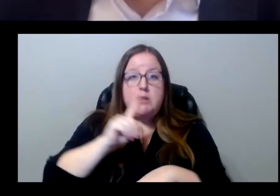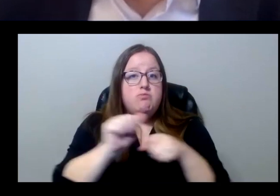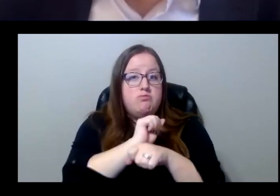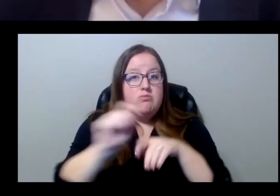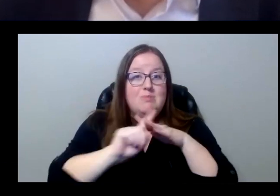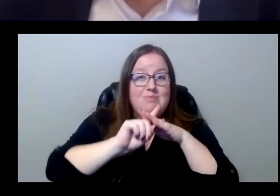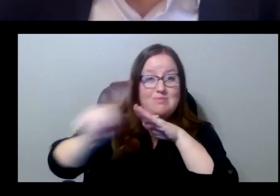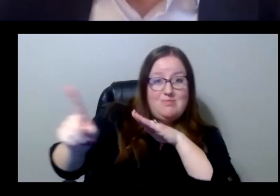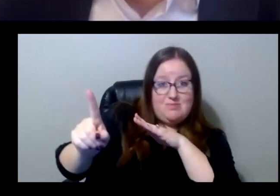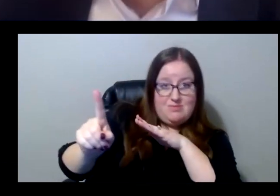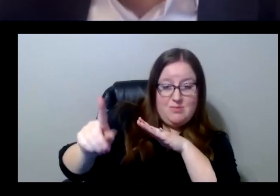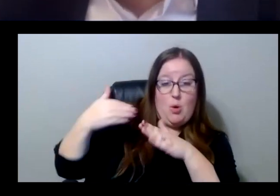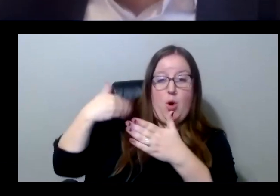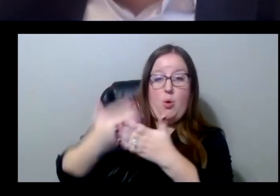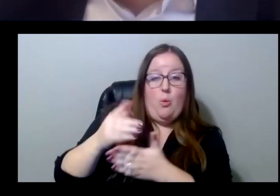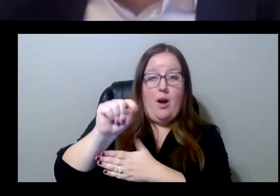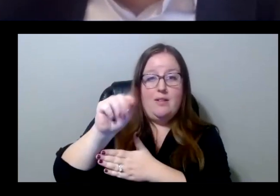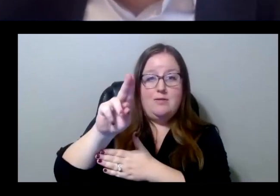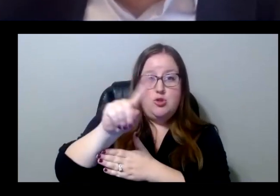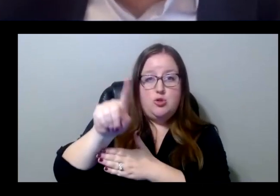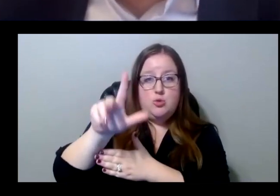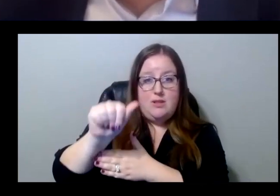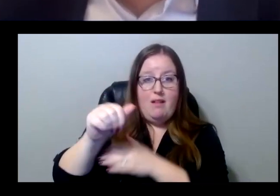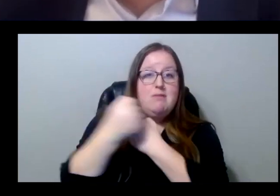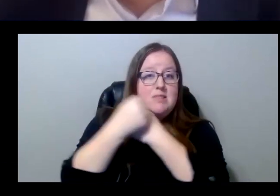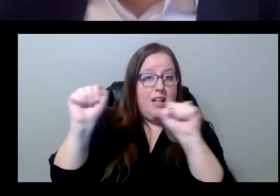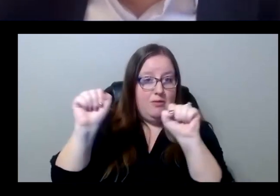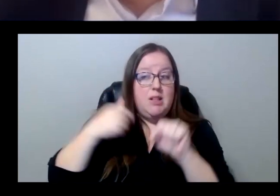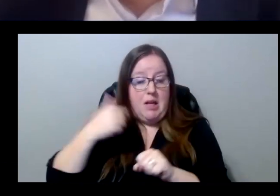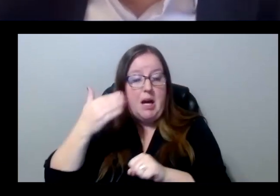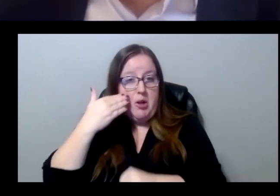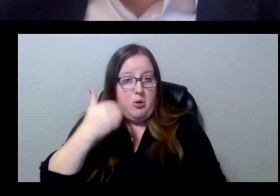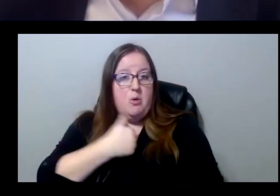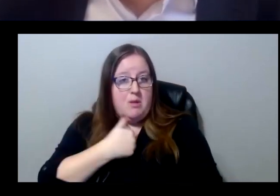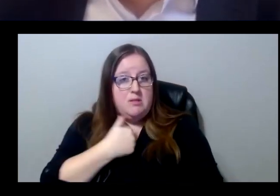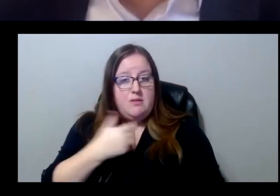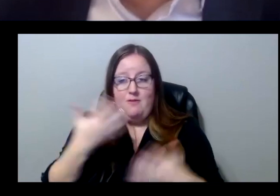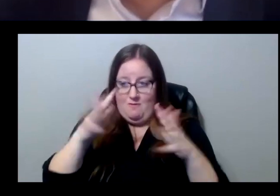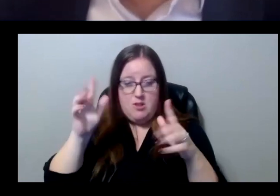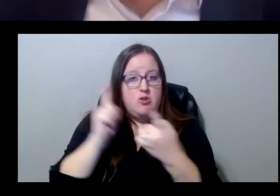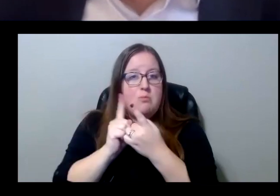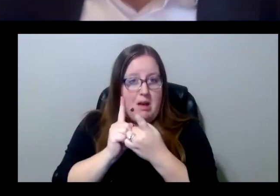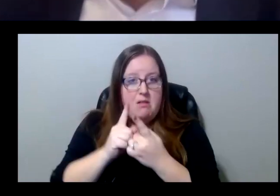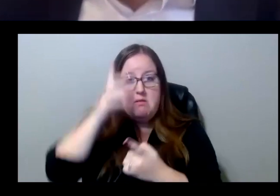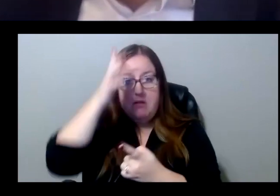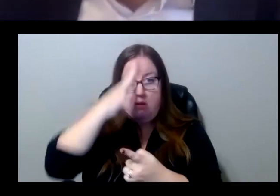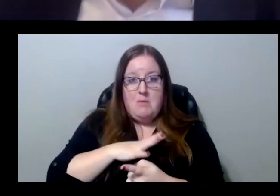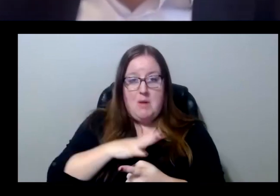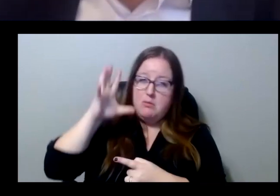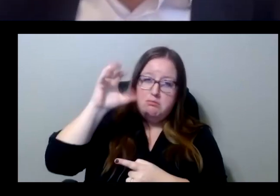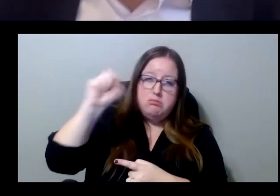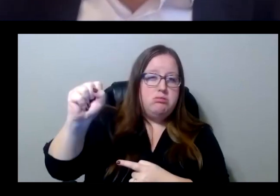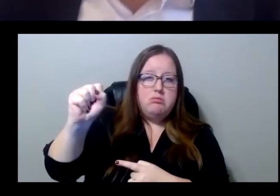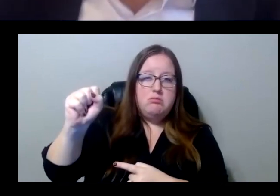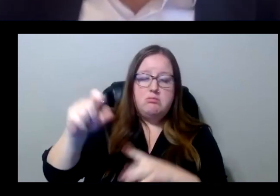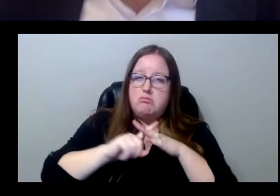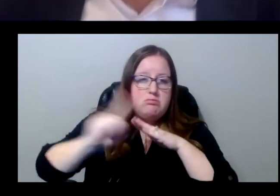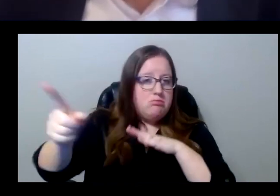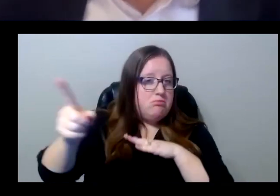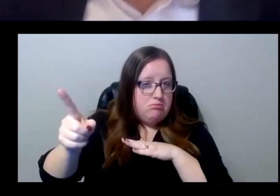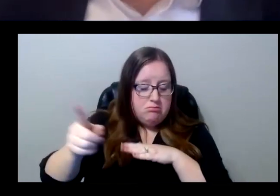of peacekeepers, roughly 500, and they were in place to at least stall